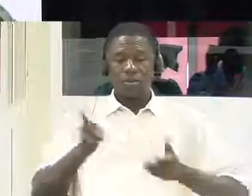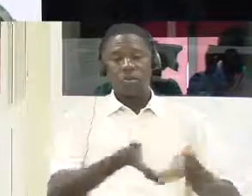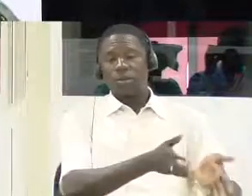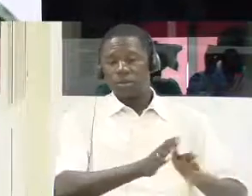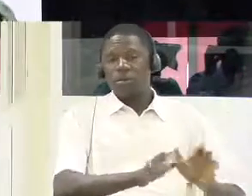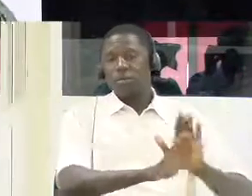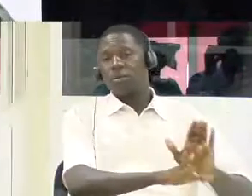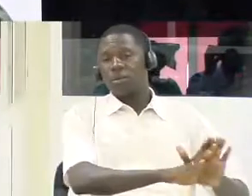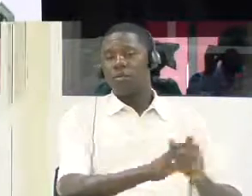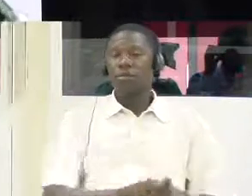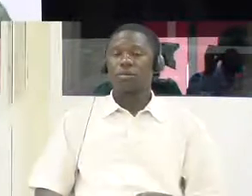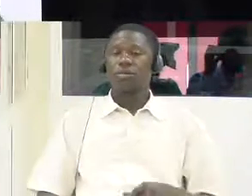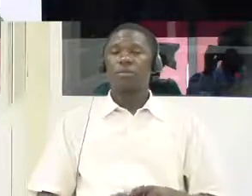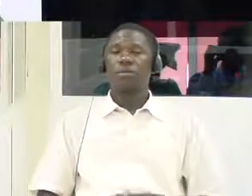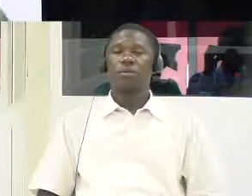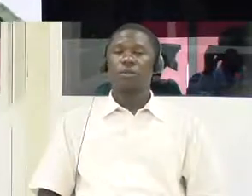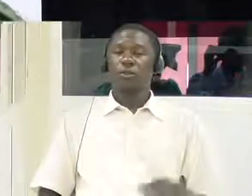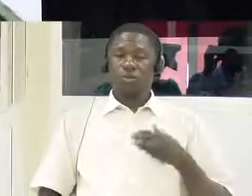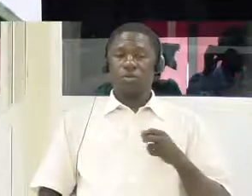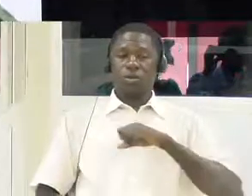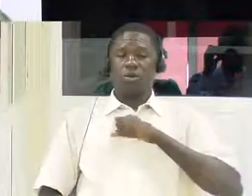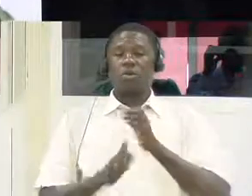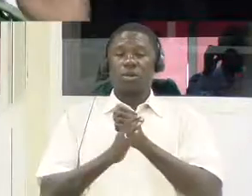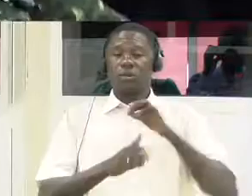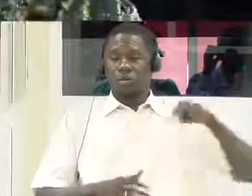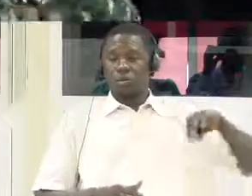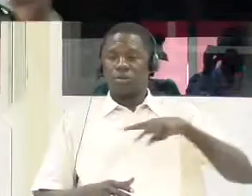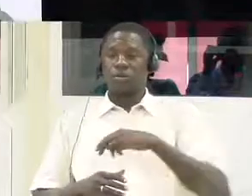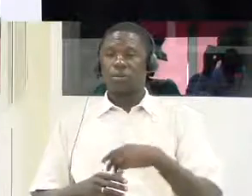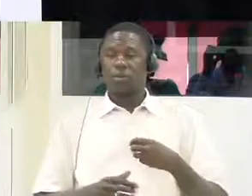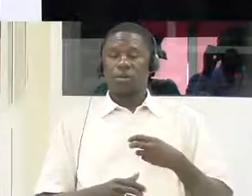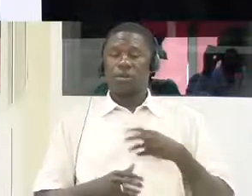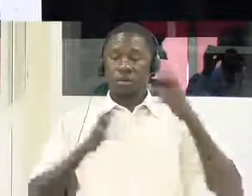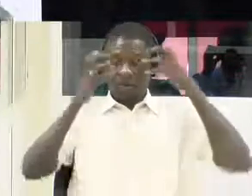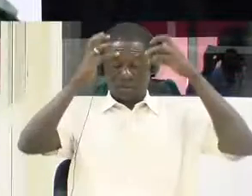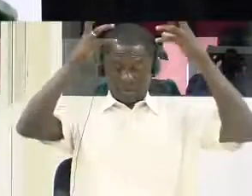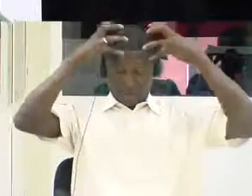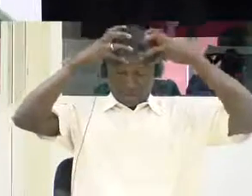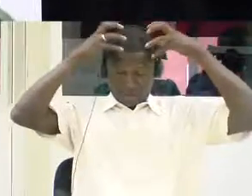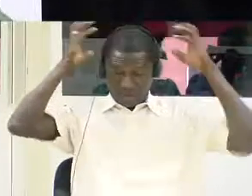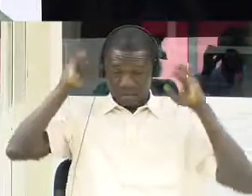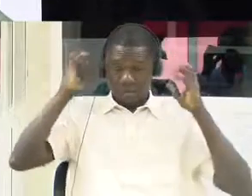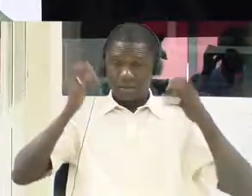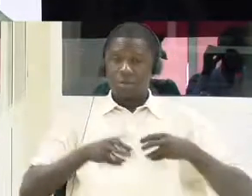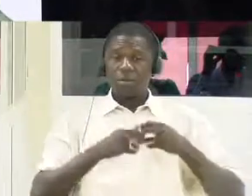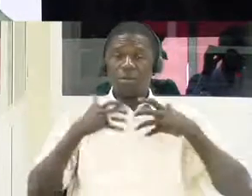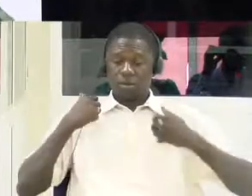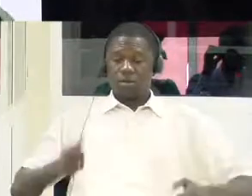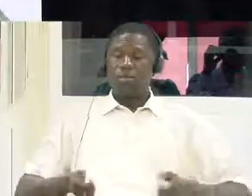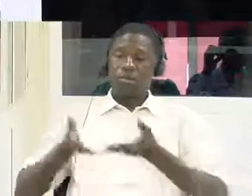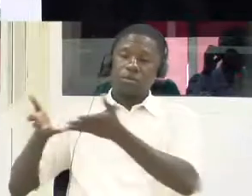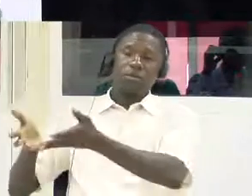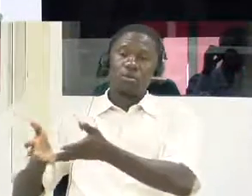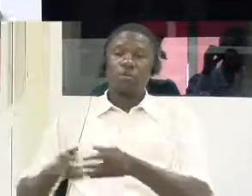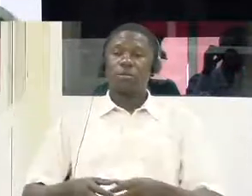also armed, walking, some few steps behind me. I removed my helmet, I gave him. I removed my weapon, I gave him.